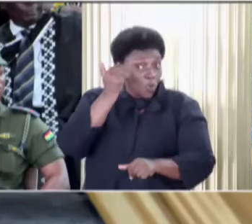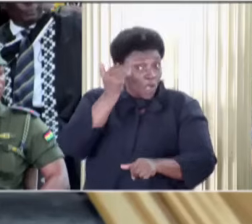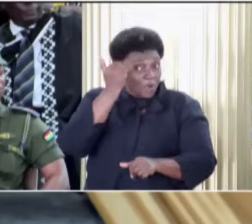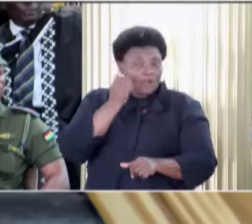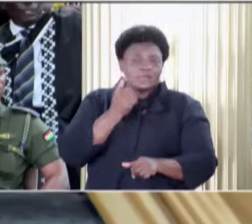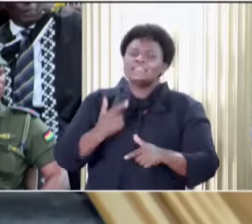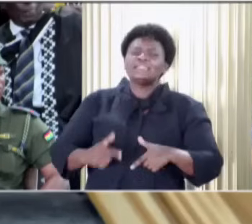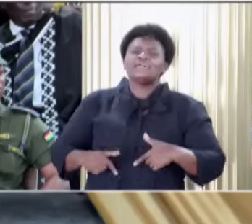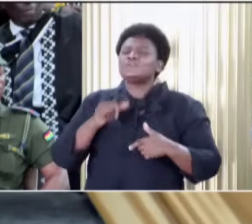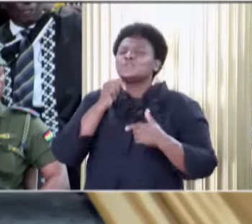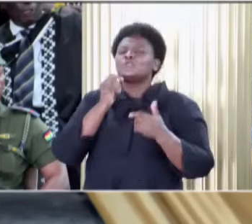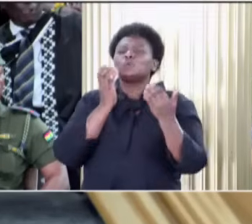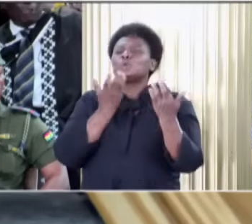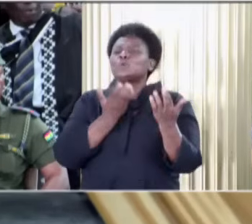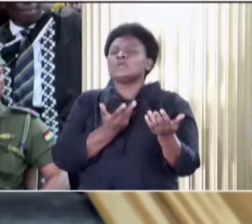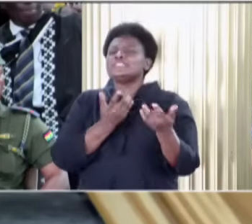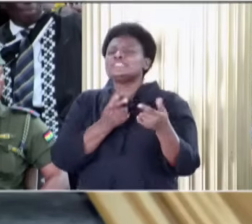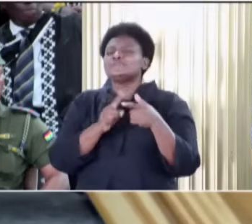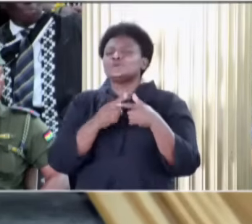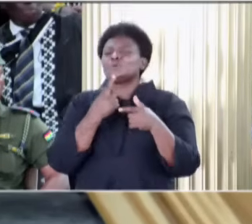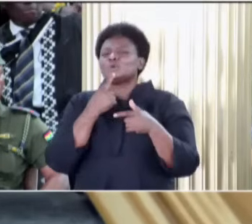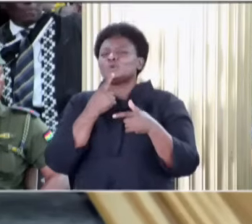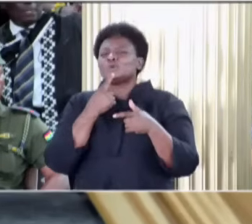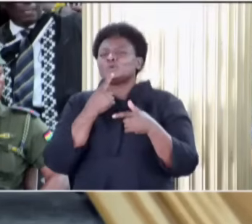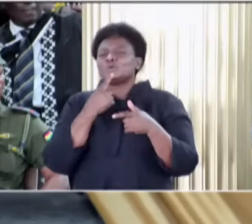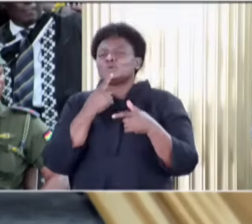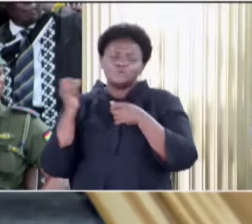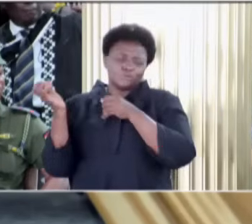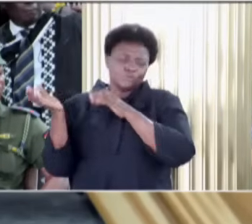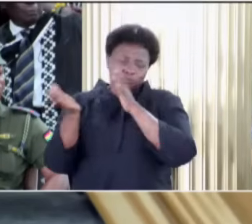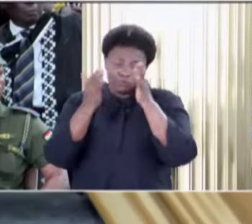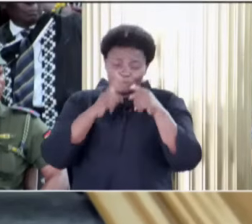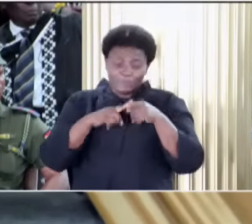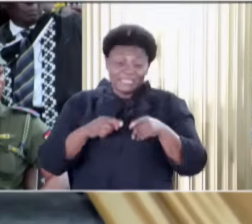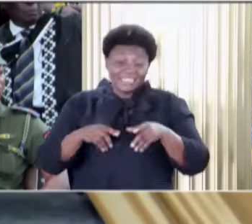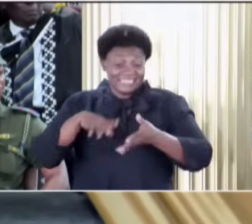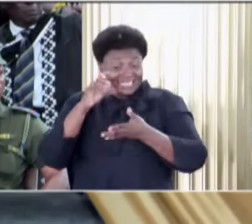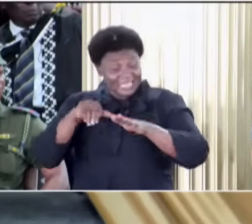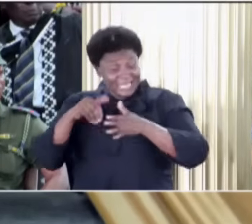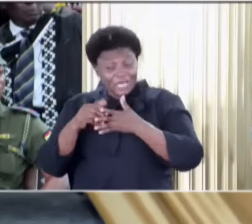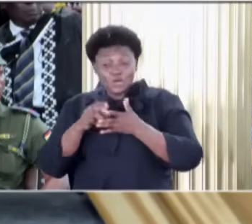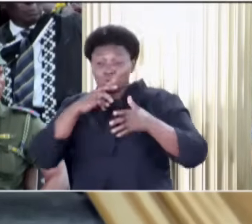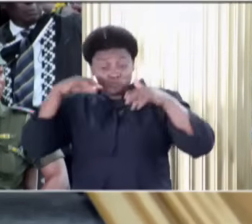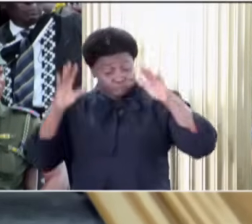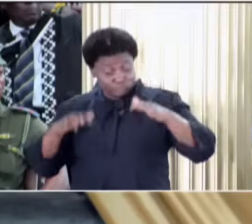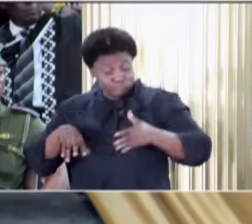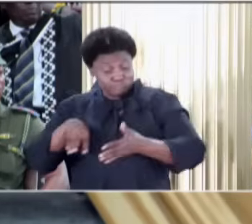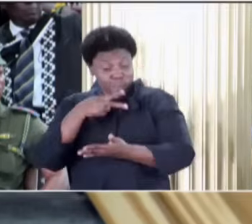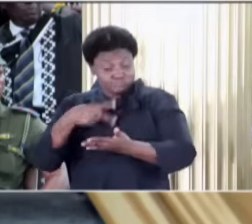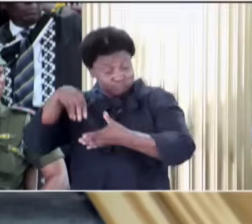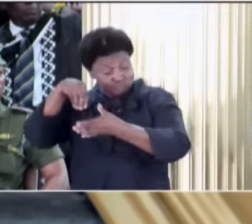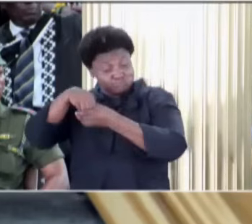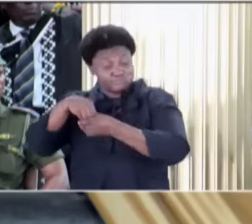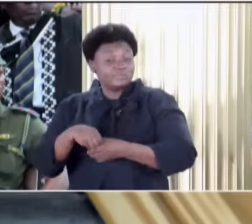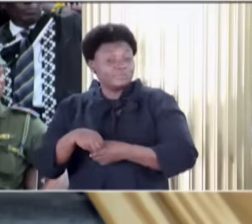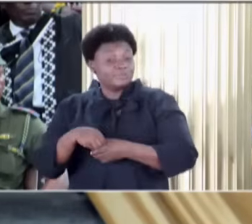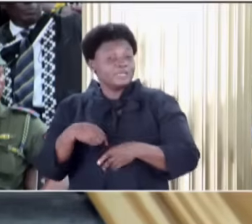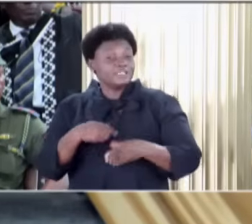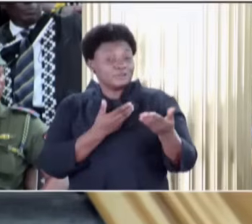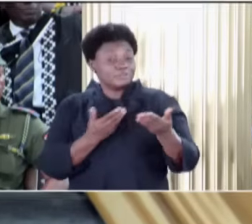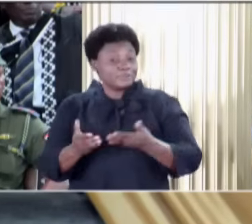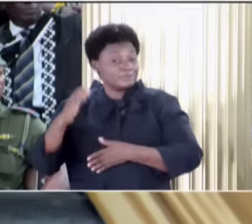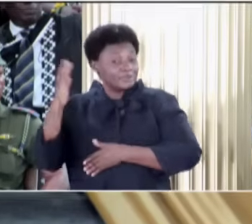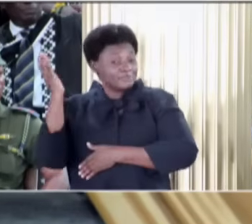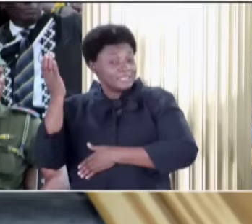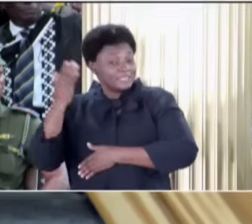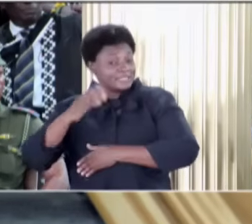about waiting for the storm to pass, but learning how to dance in the rain. As I bring my speech to an end,